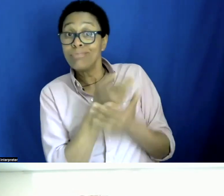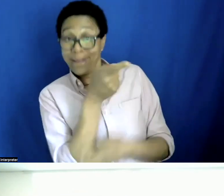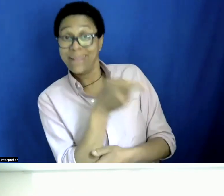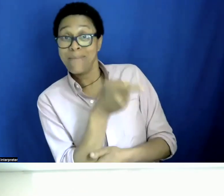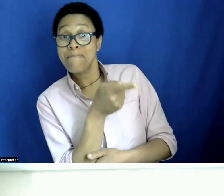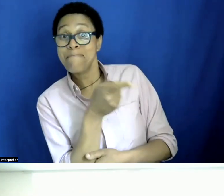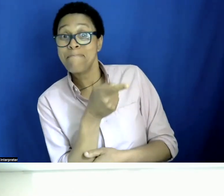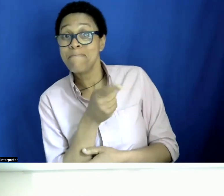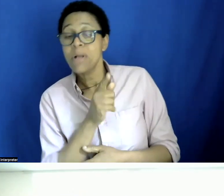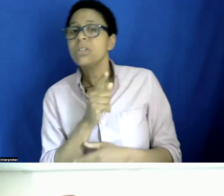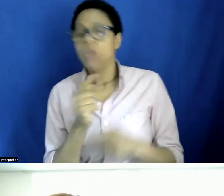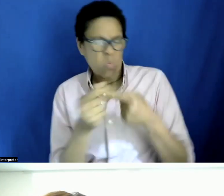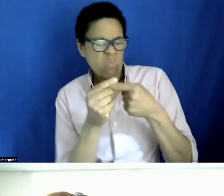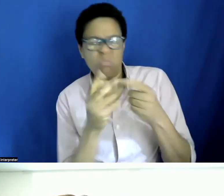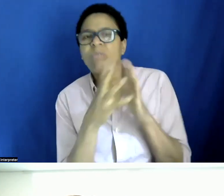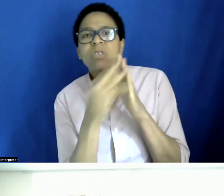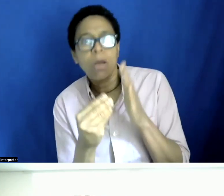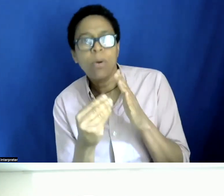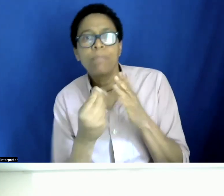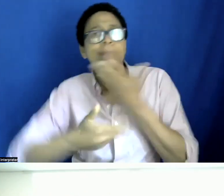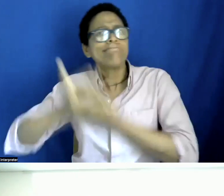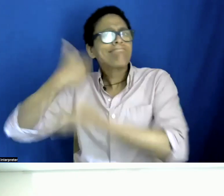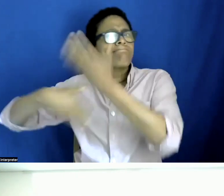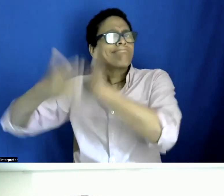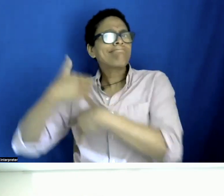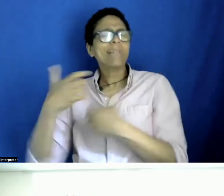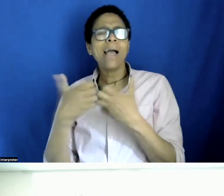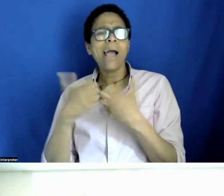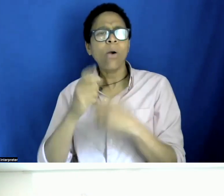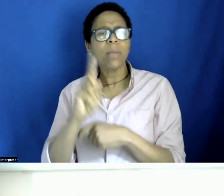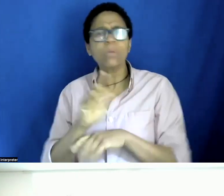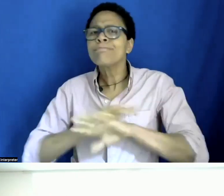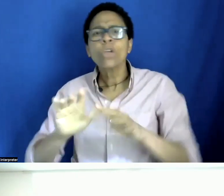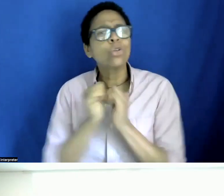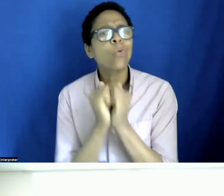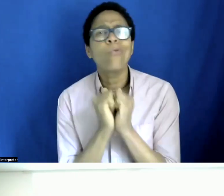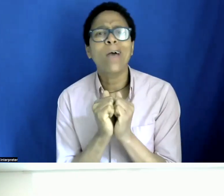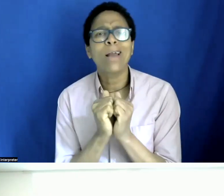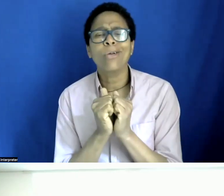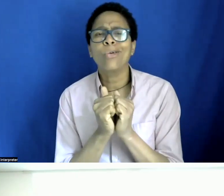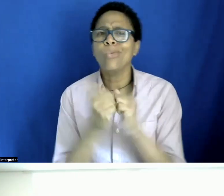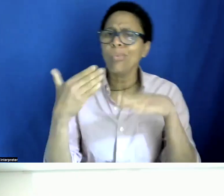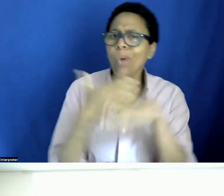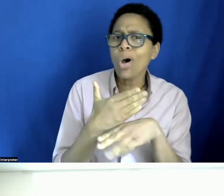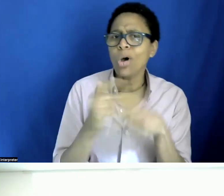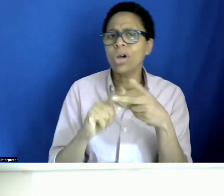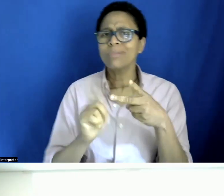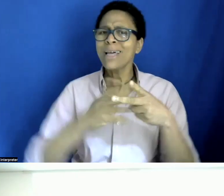afternoon. Things like the historic undervaluing of the artwork, the kind of ethical